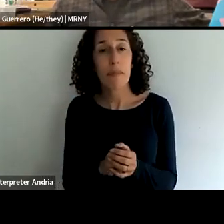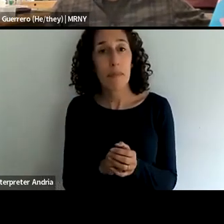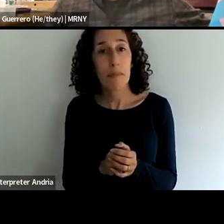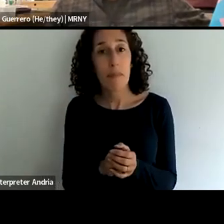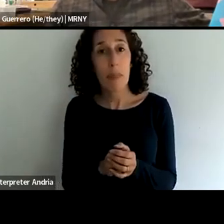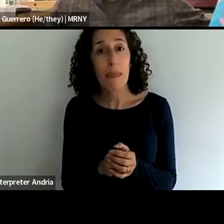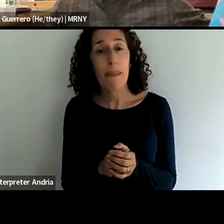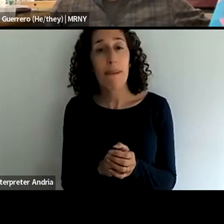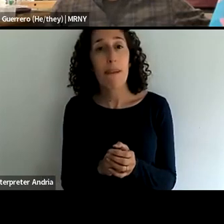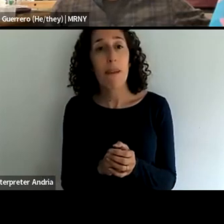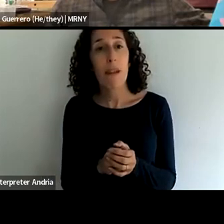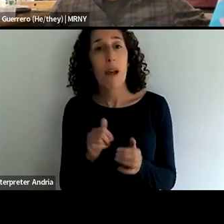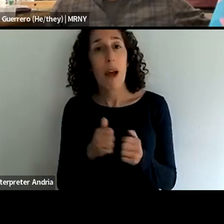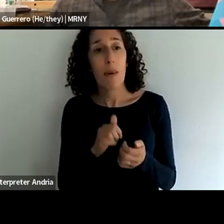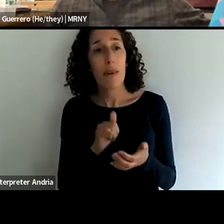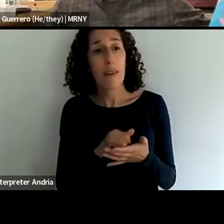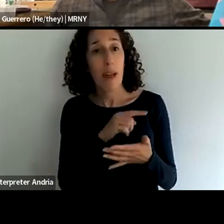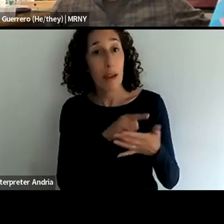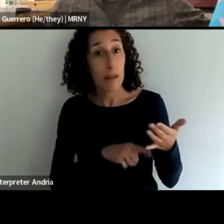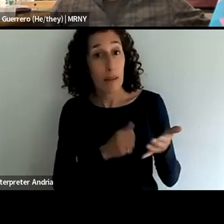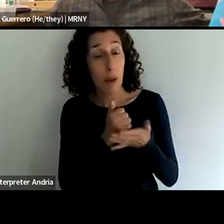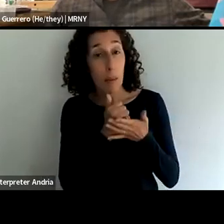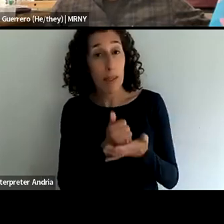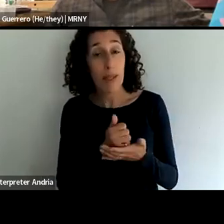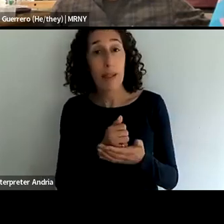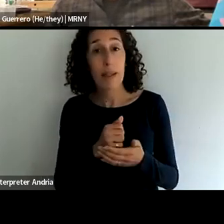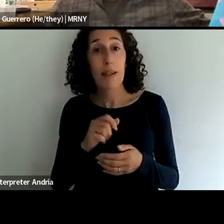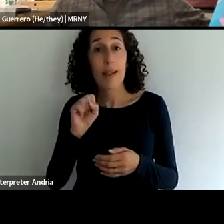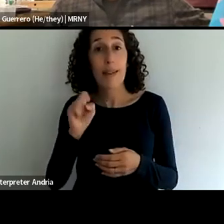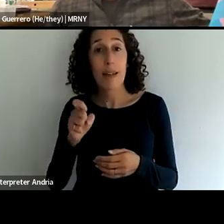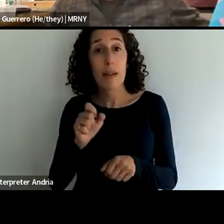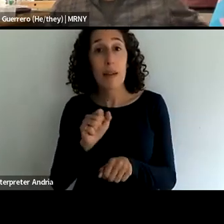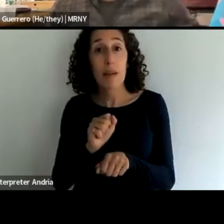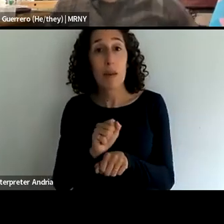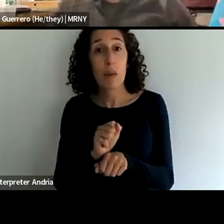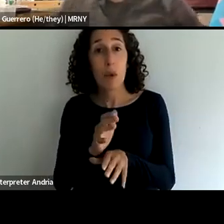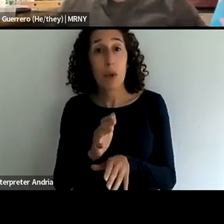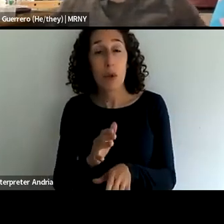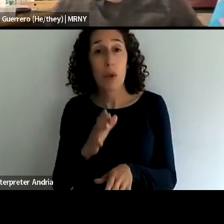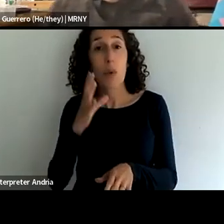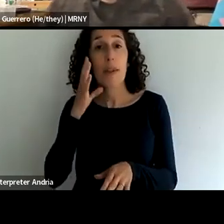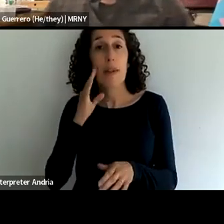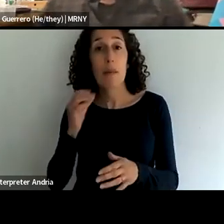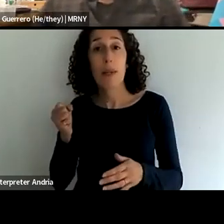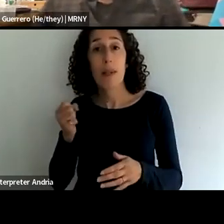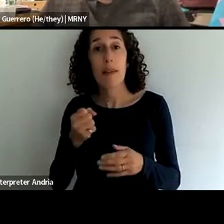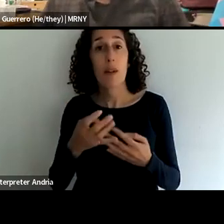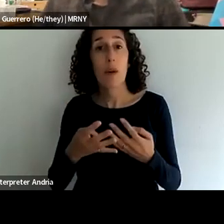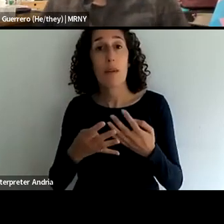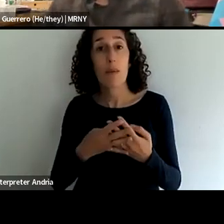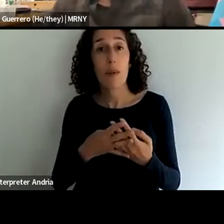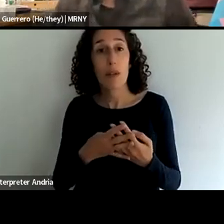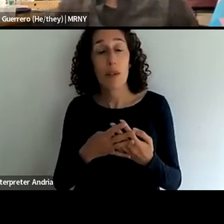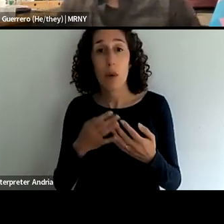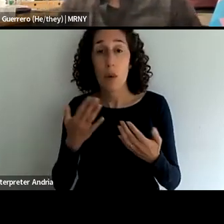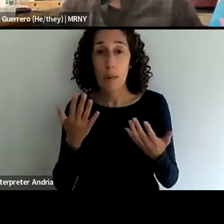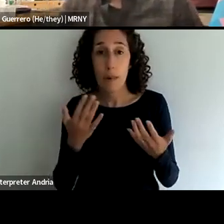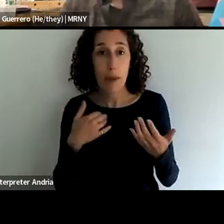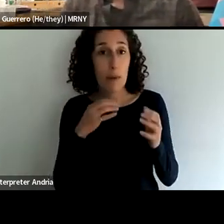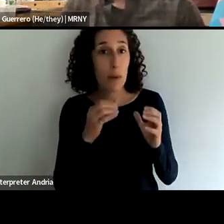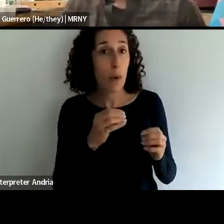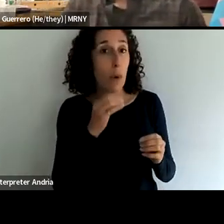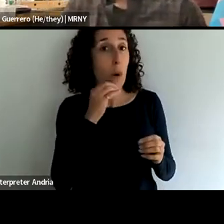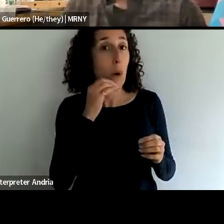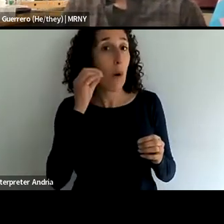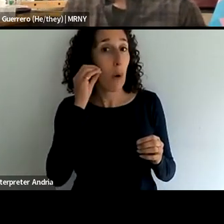worker who has experienced incarceration, or who doesn't have a place to lay their head at night, or who doesn't have